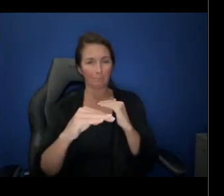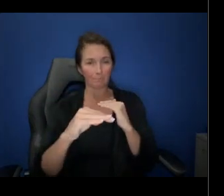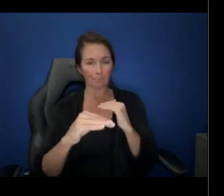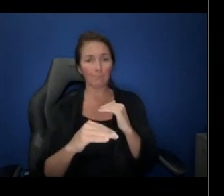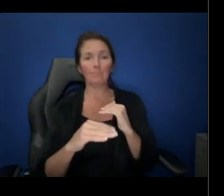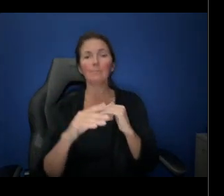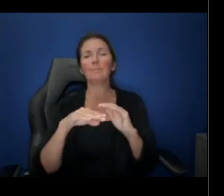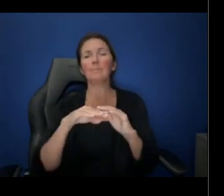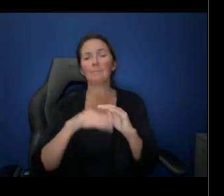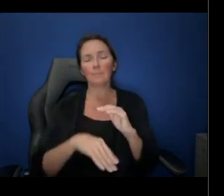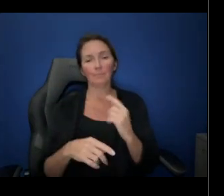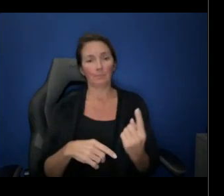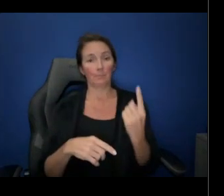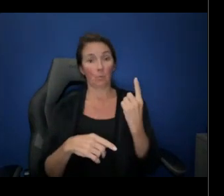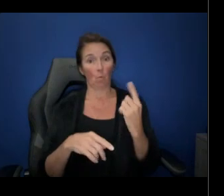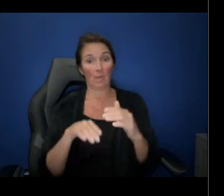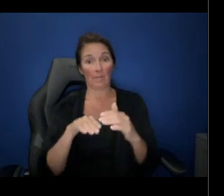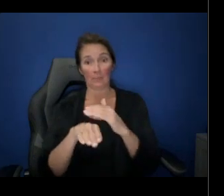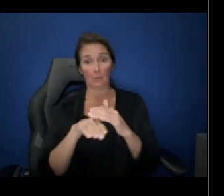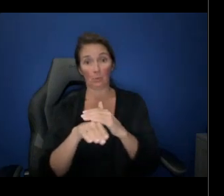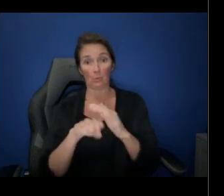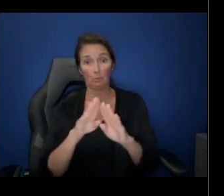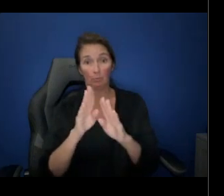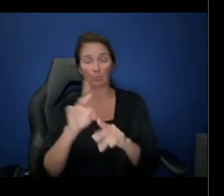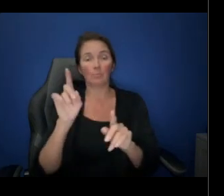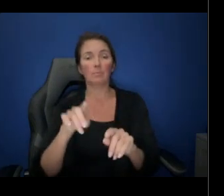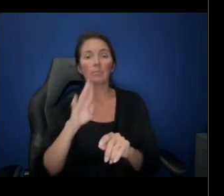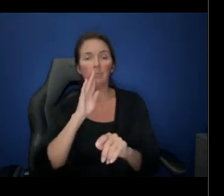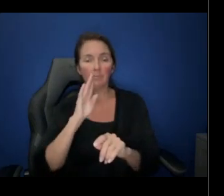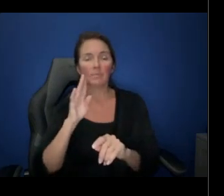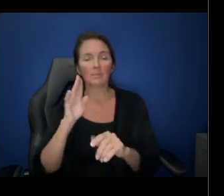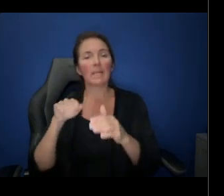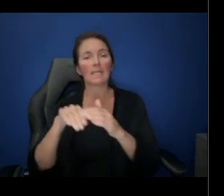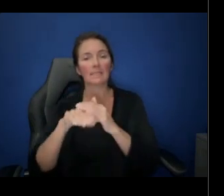at least one of the entrances must be